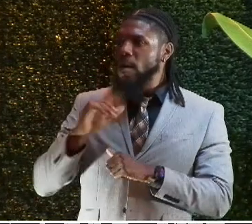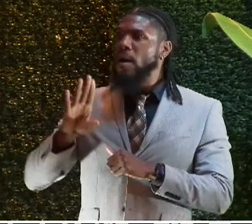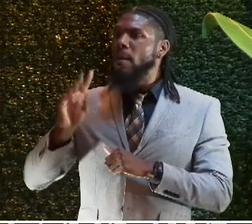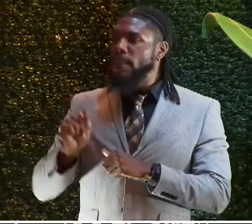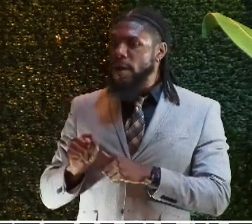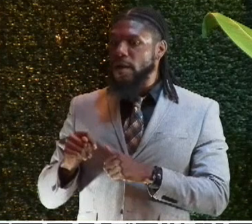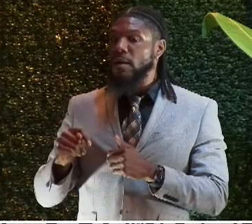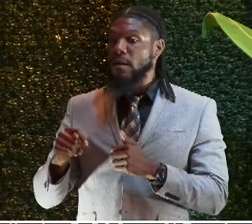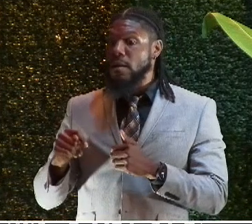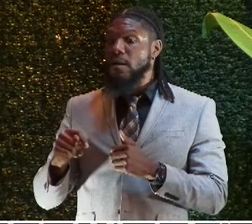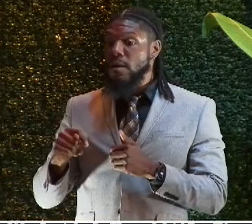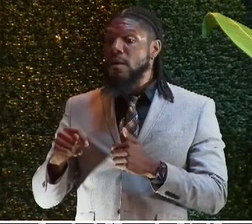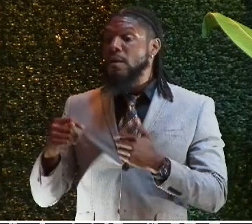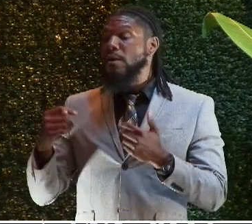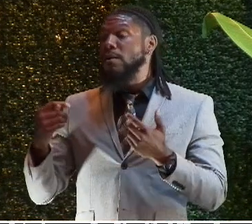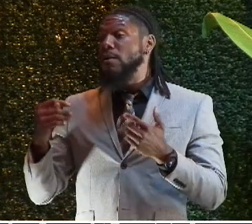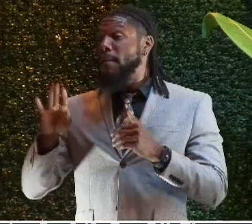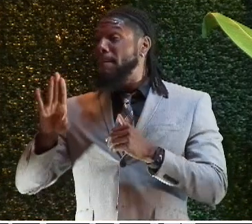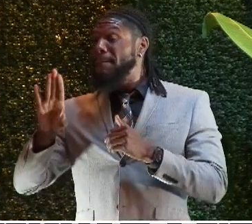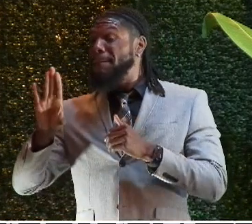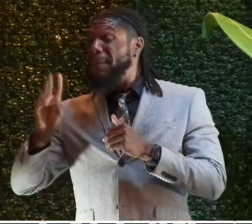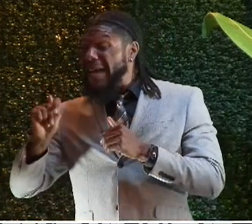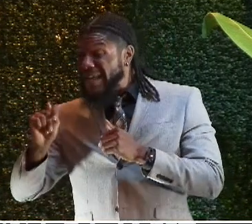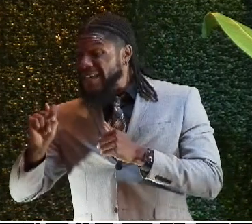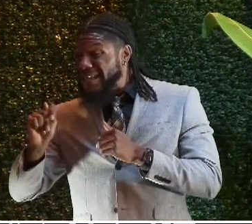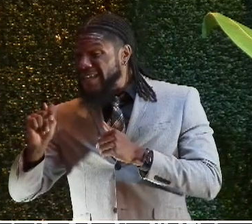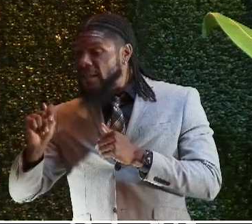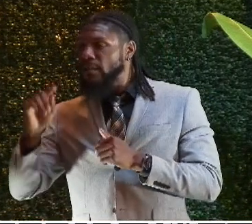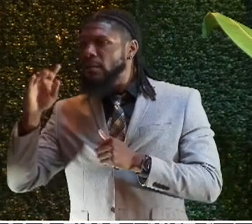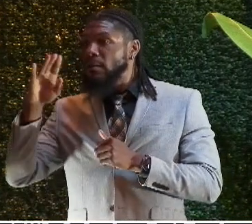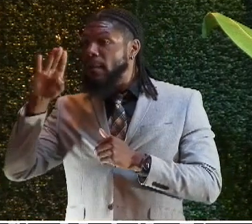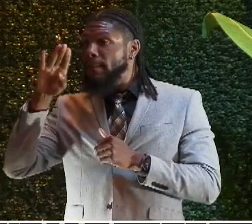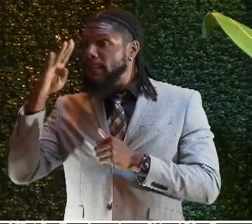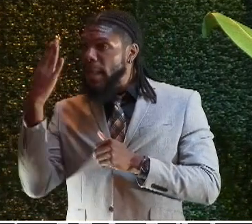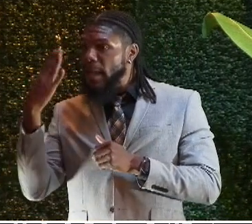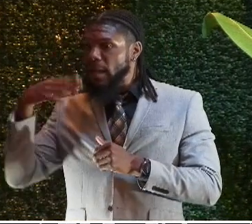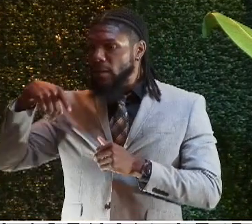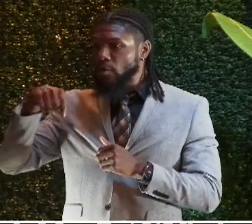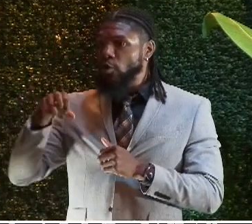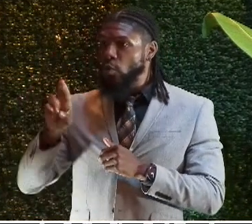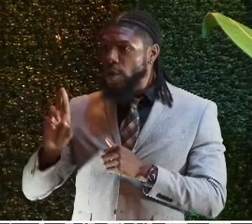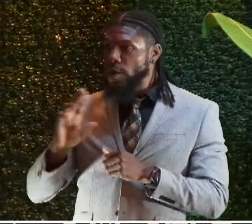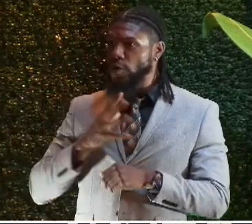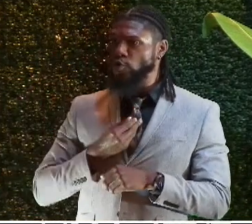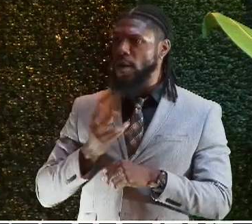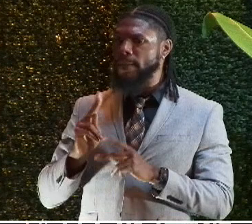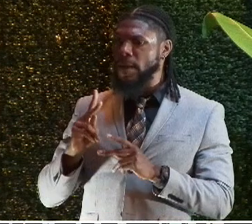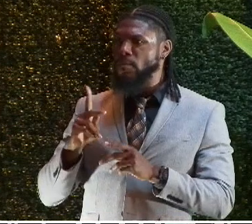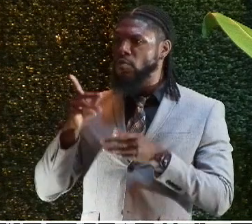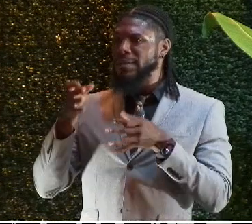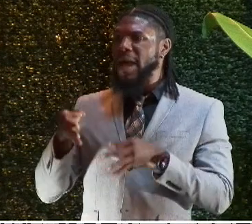day, black, queer, and trans people said, no.